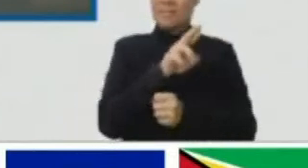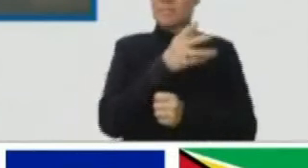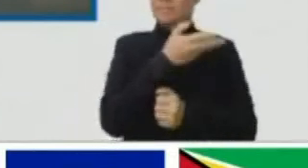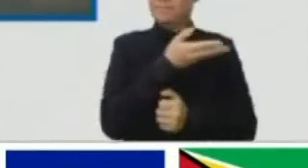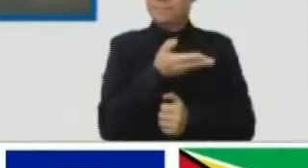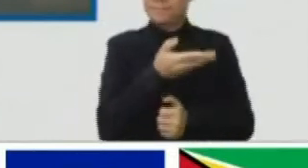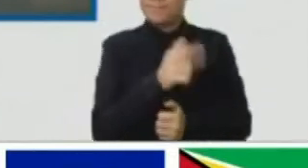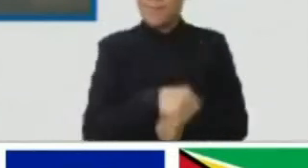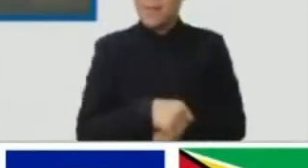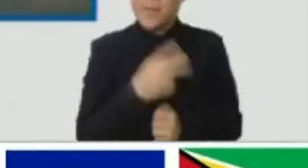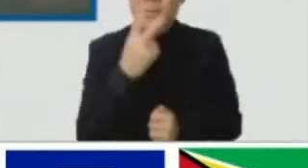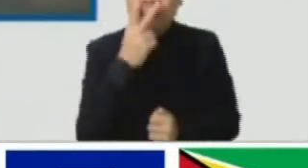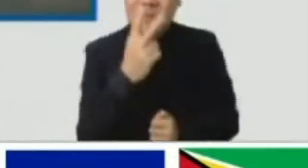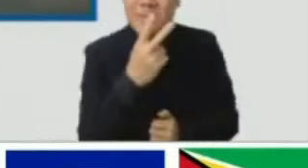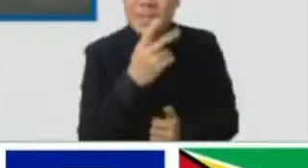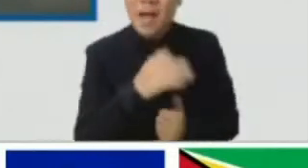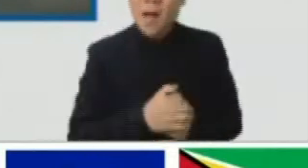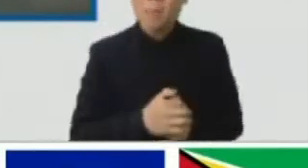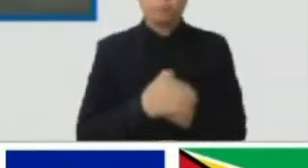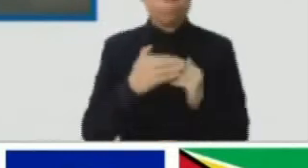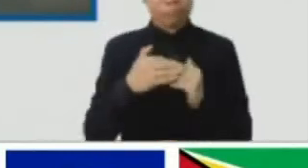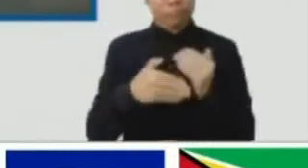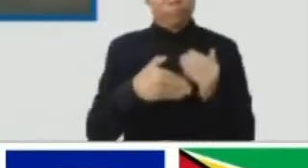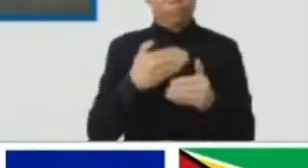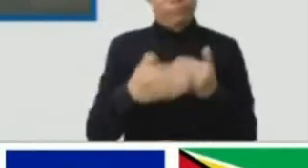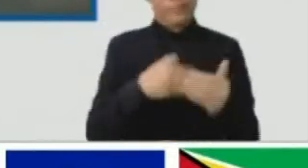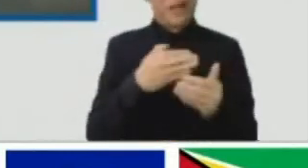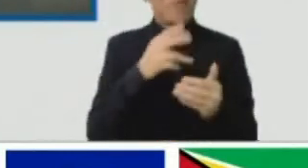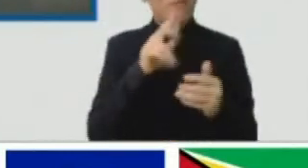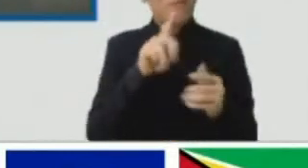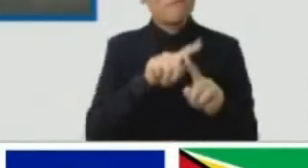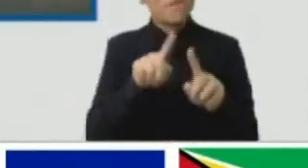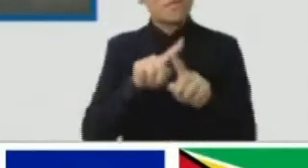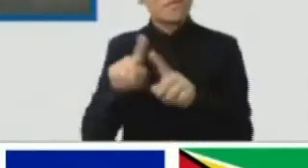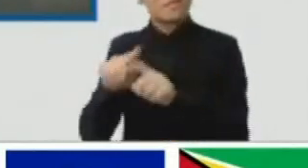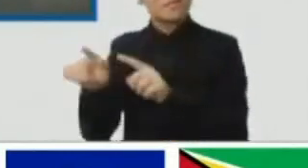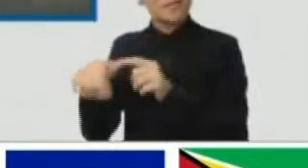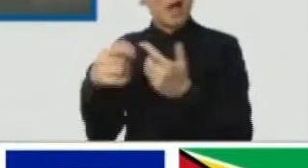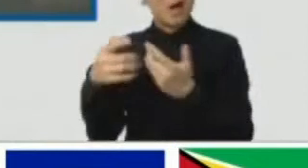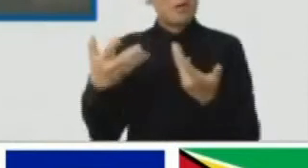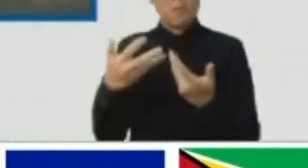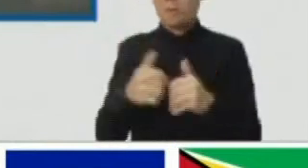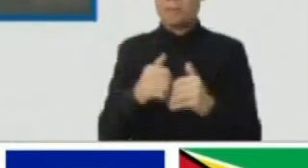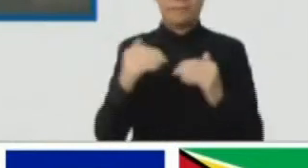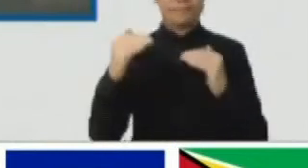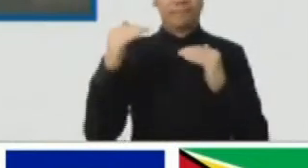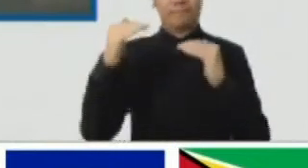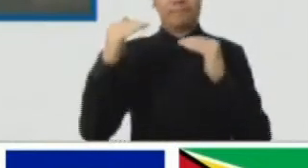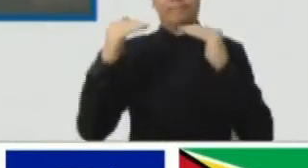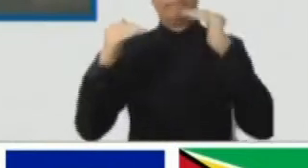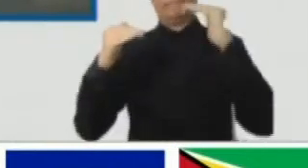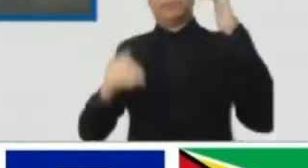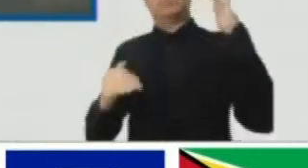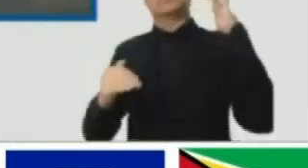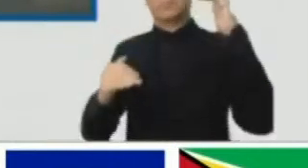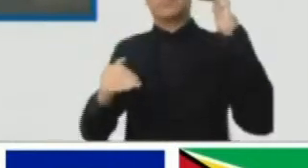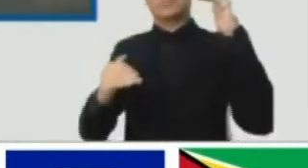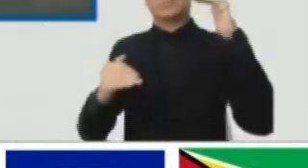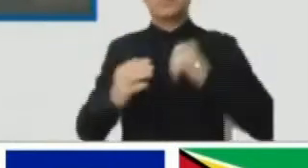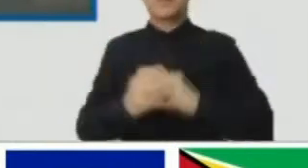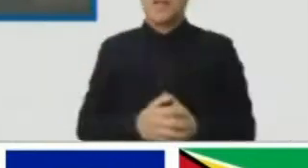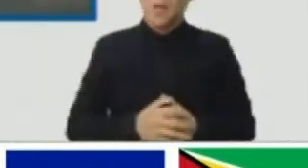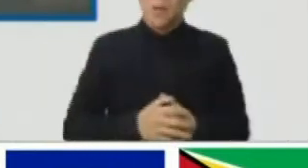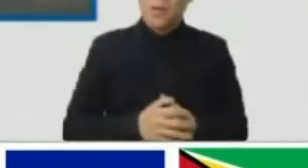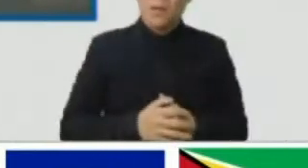through which reconstruction is conducted amplify existing inequalities. This also happens with other